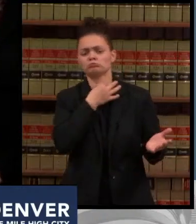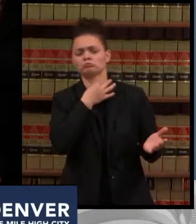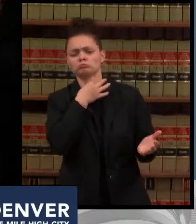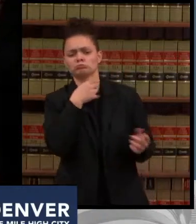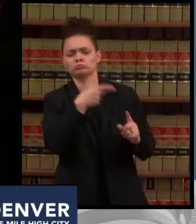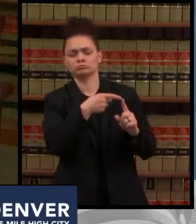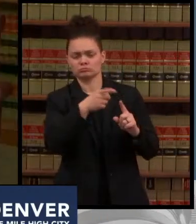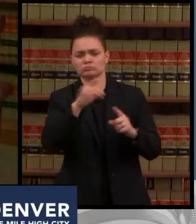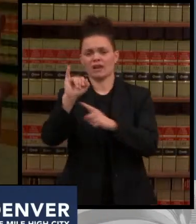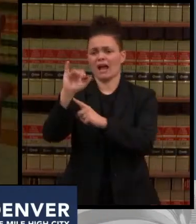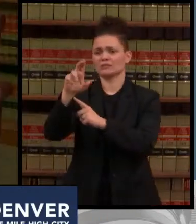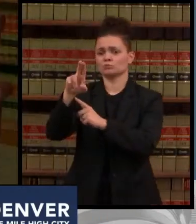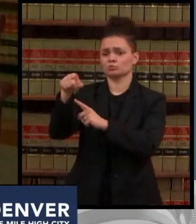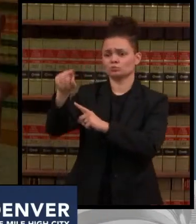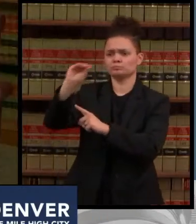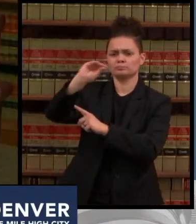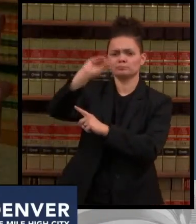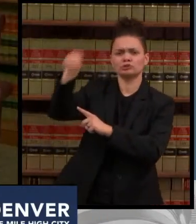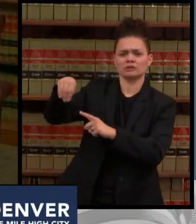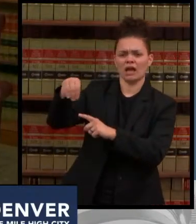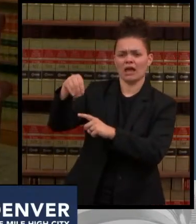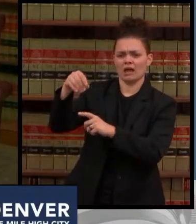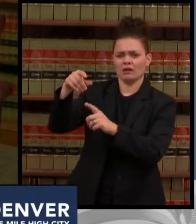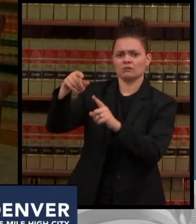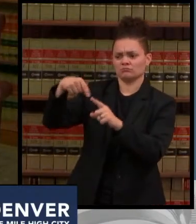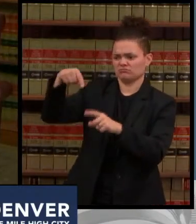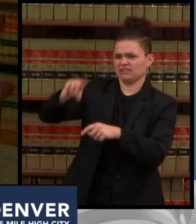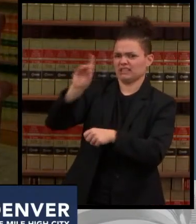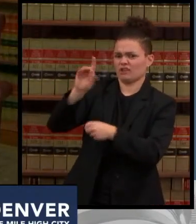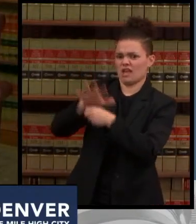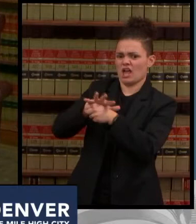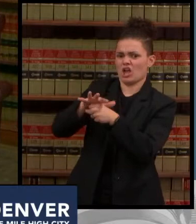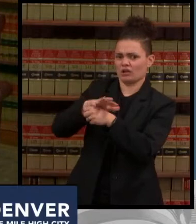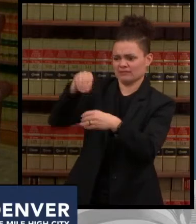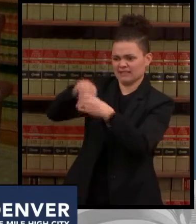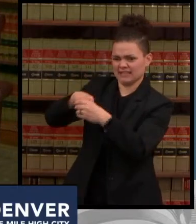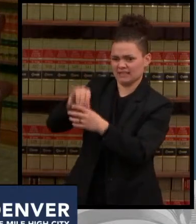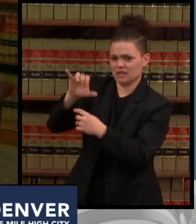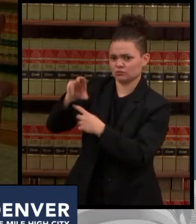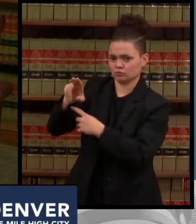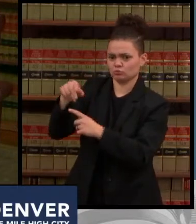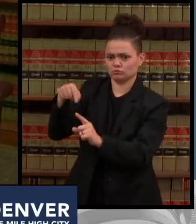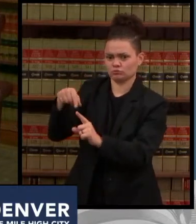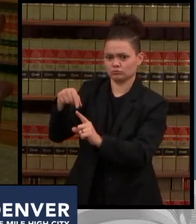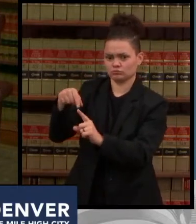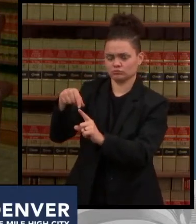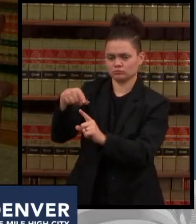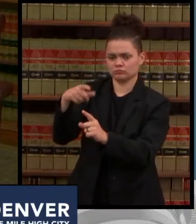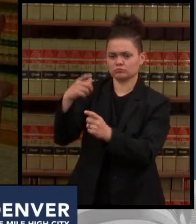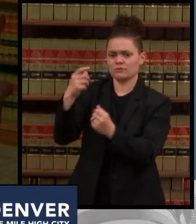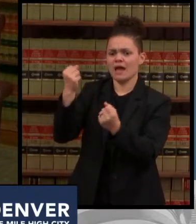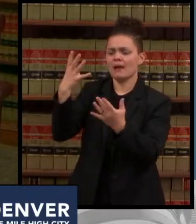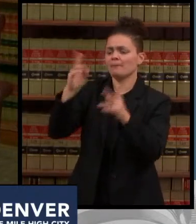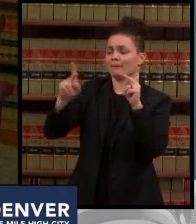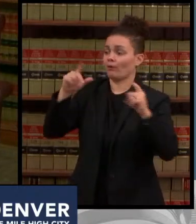the Denver area are from the Denver area, or are they from out of beyond the region?